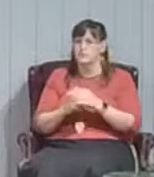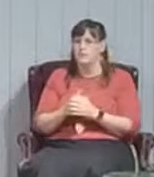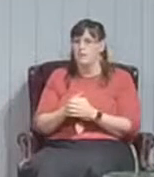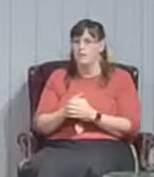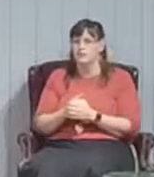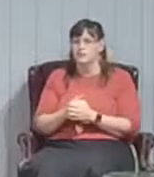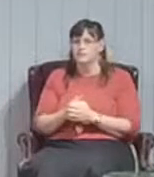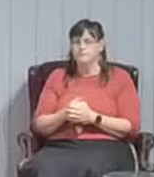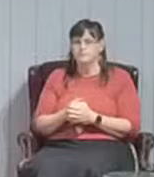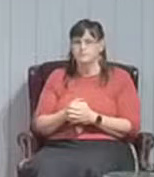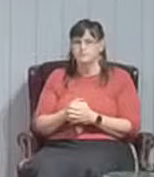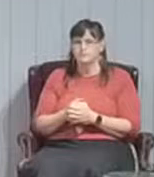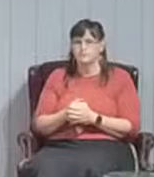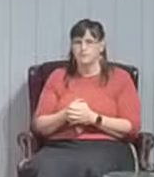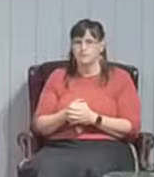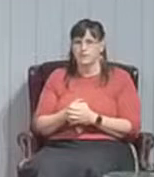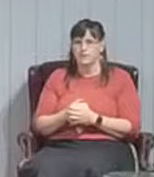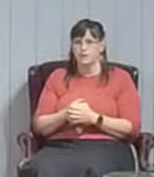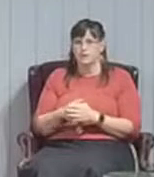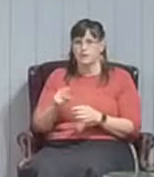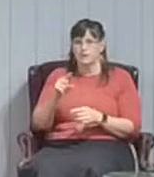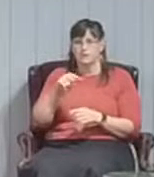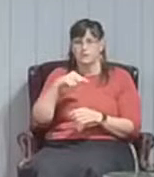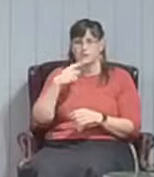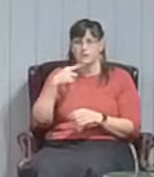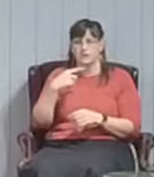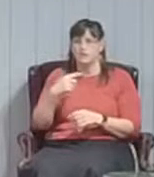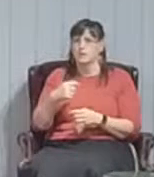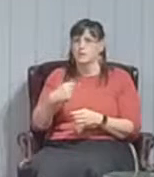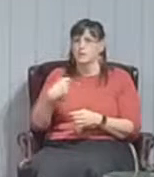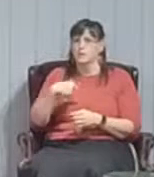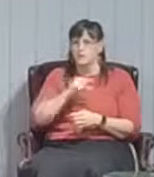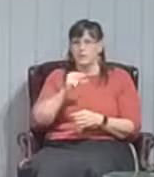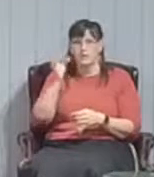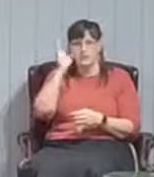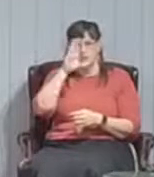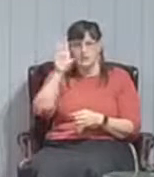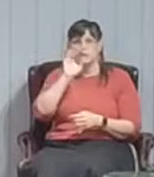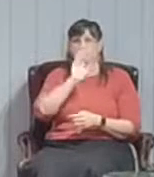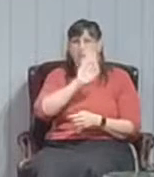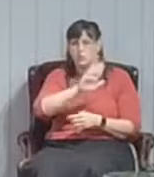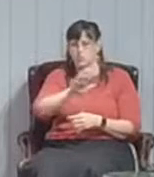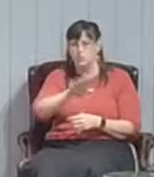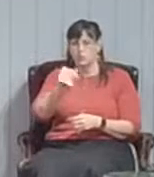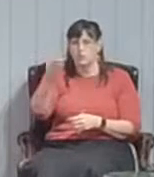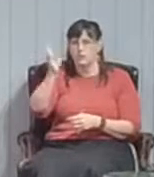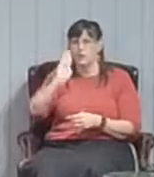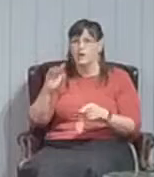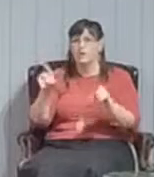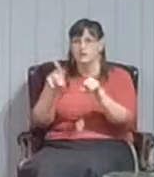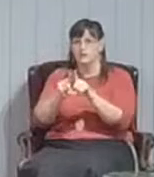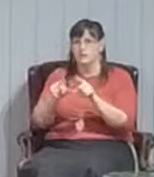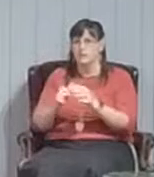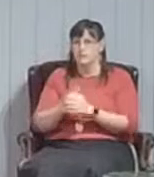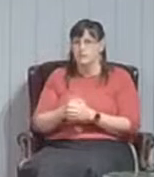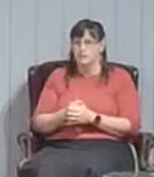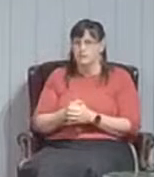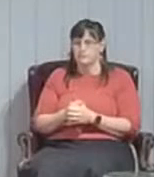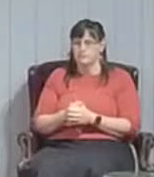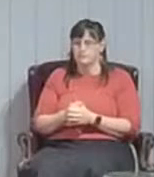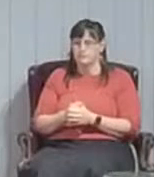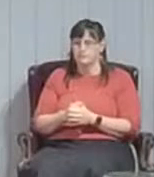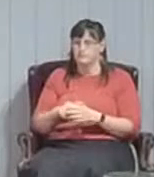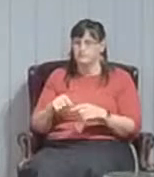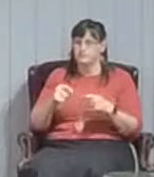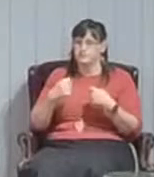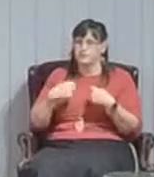Not only do we seek God, we seek your God as you do. I attempted to answer this a little bit in my Sunday school lesson this morning.